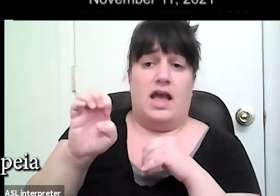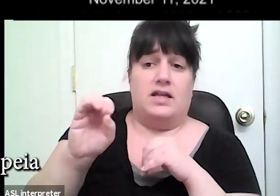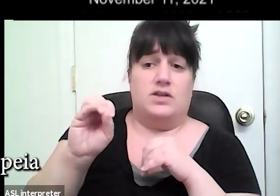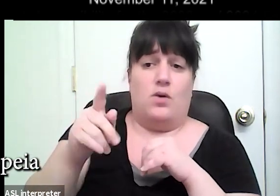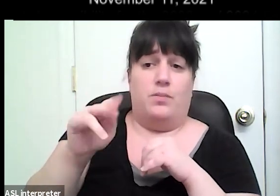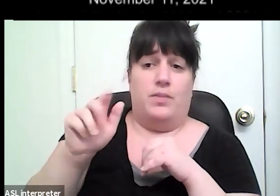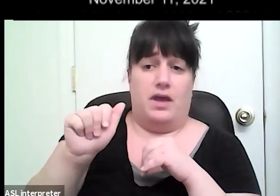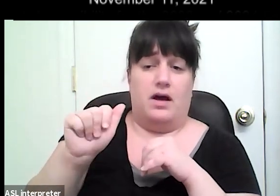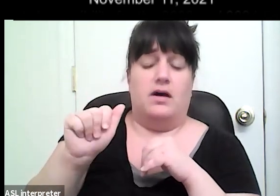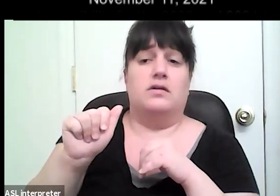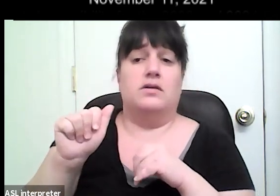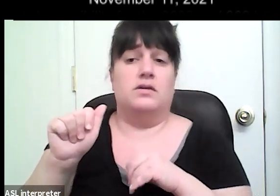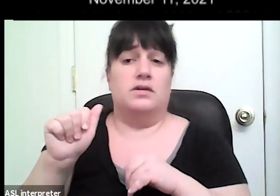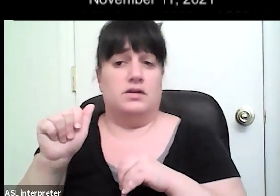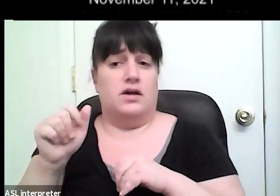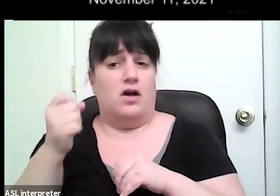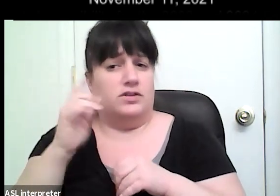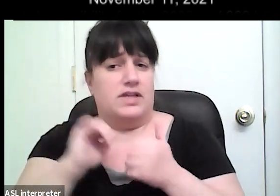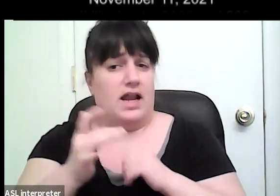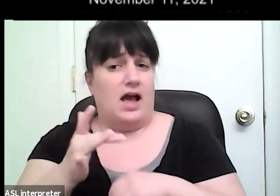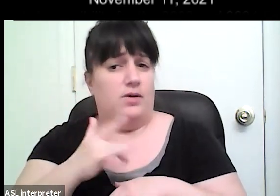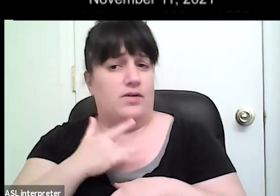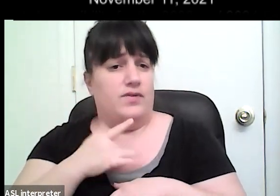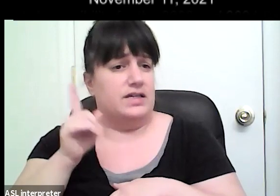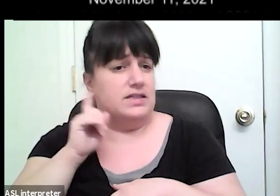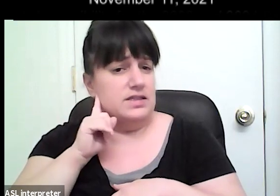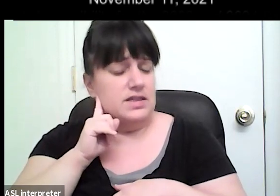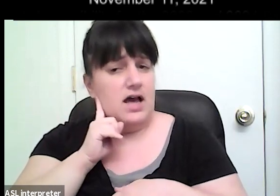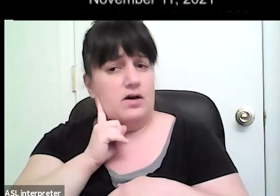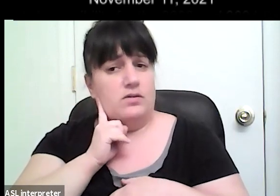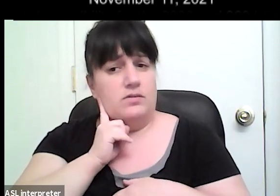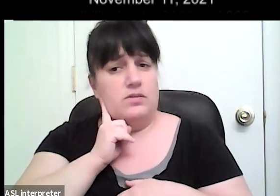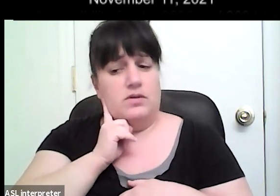how Cassiopeia sounds and feels. Viewport.